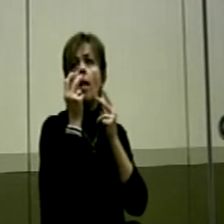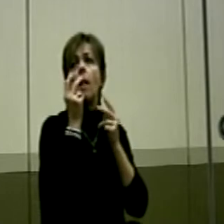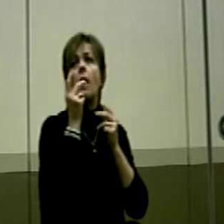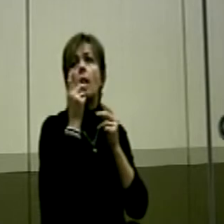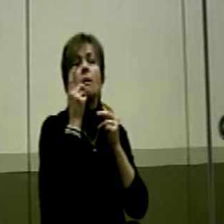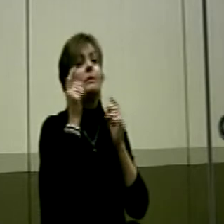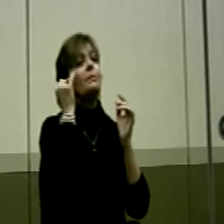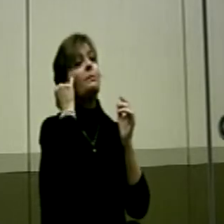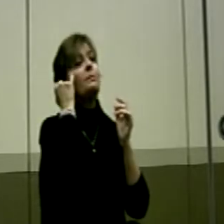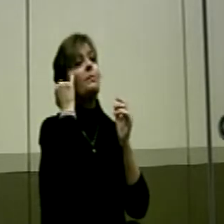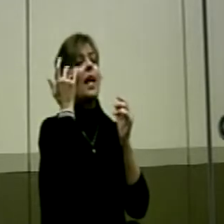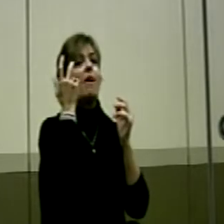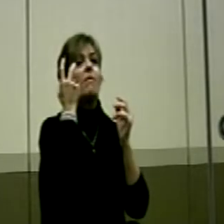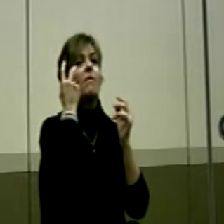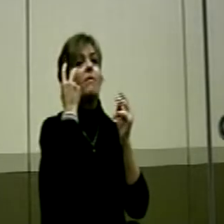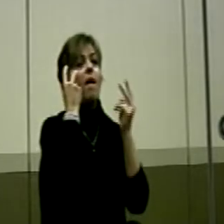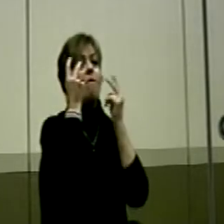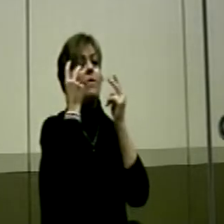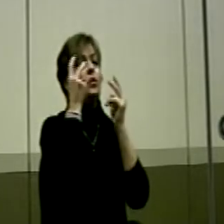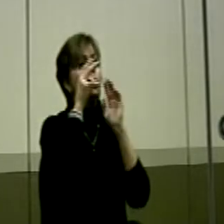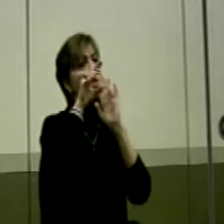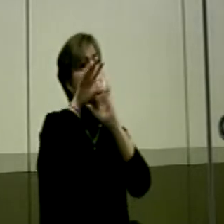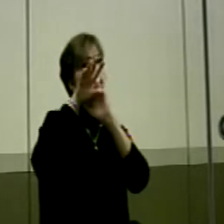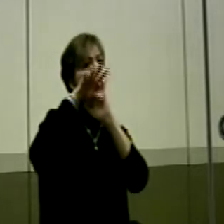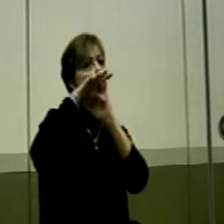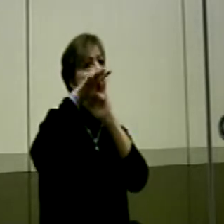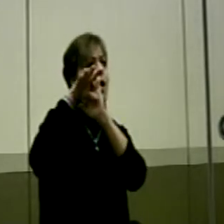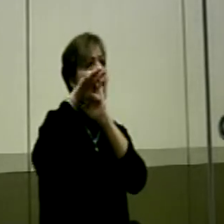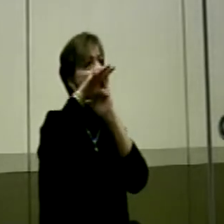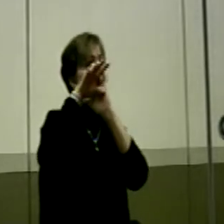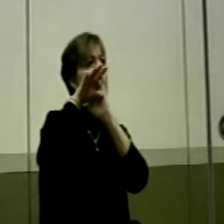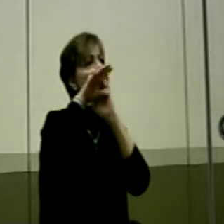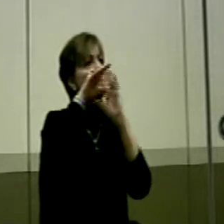not grammatically correct, but that they write, okay,